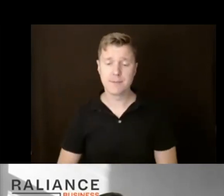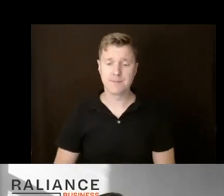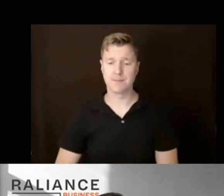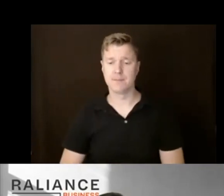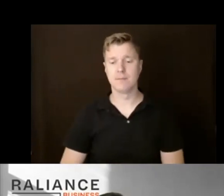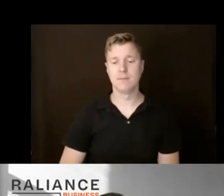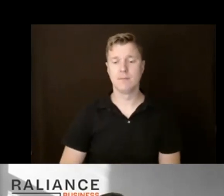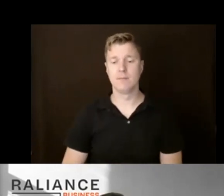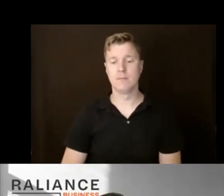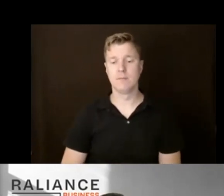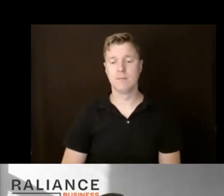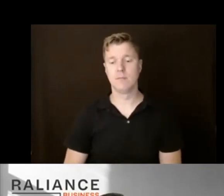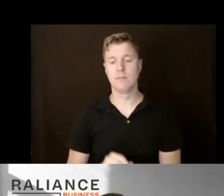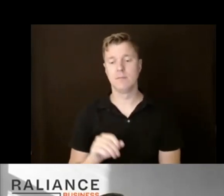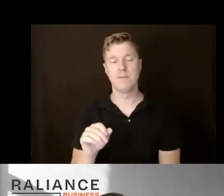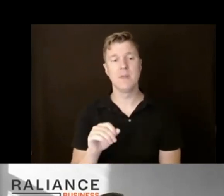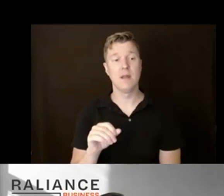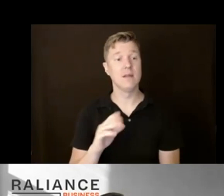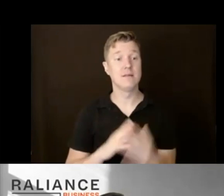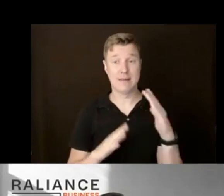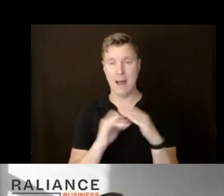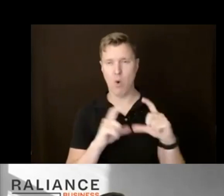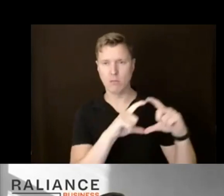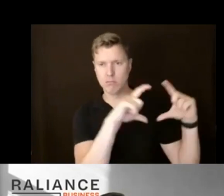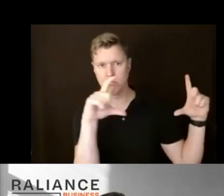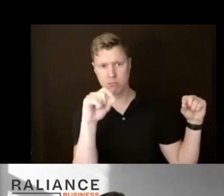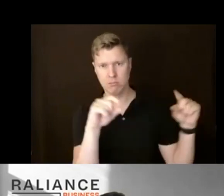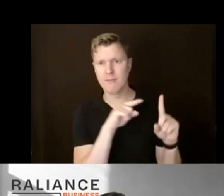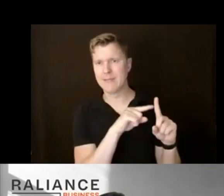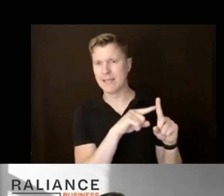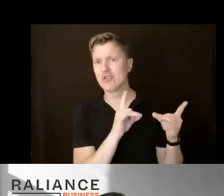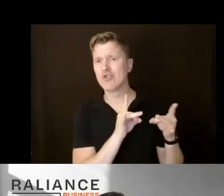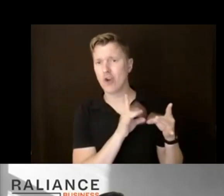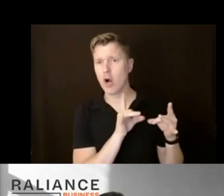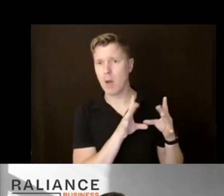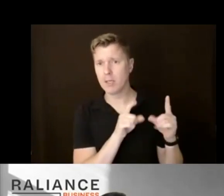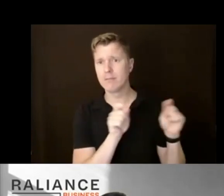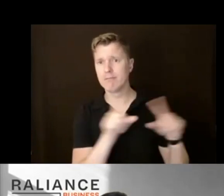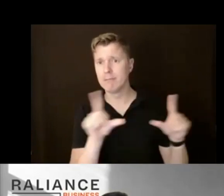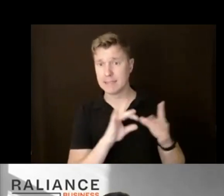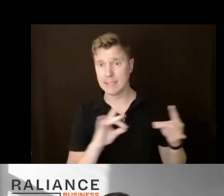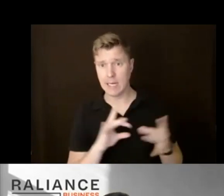so this particular top one is that Starbucks issued this, issued a statement on